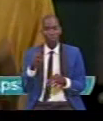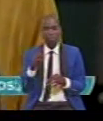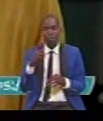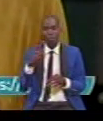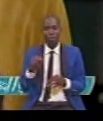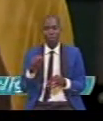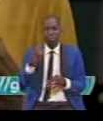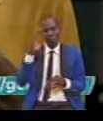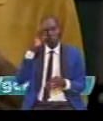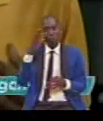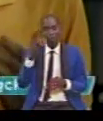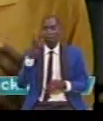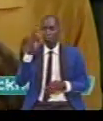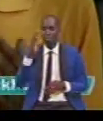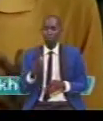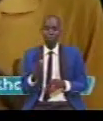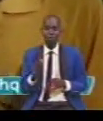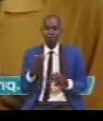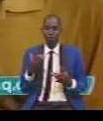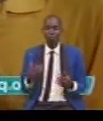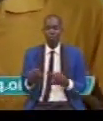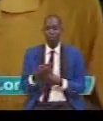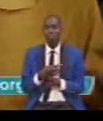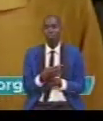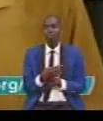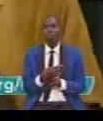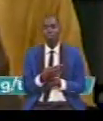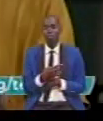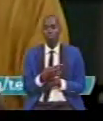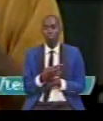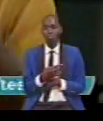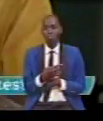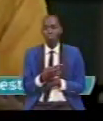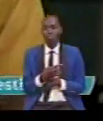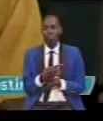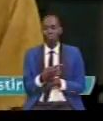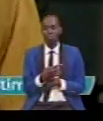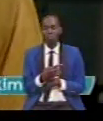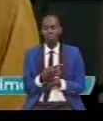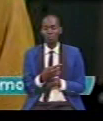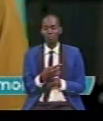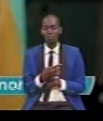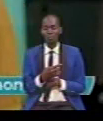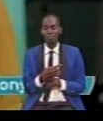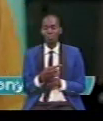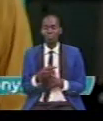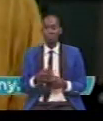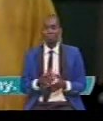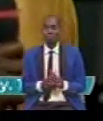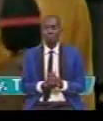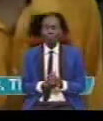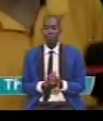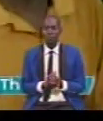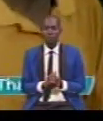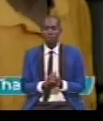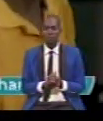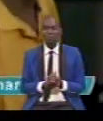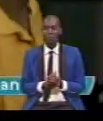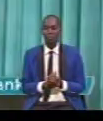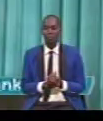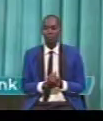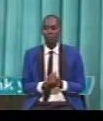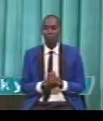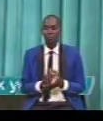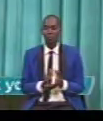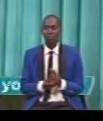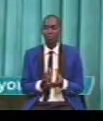God, let's pray for our leaders so at least they can save as many lives as possible. Hallelujah. Put your